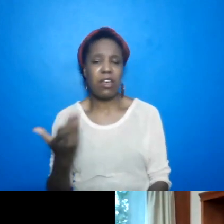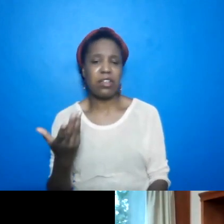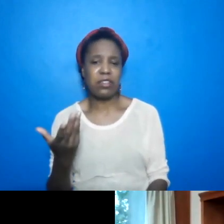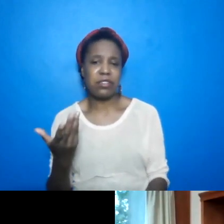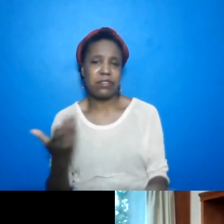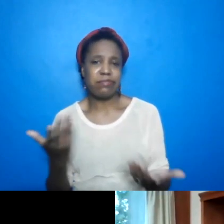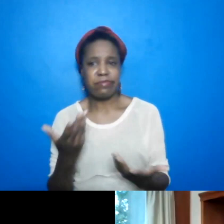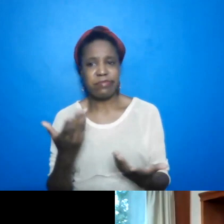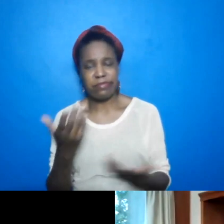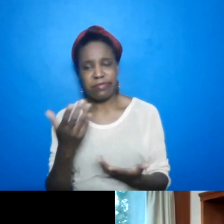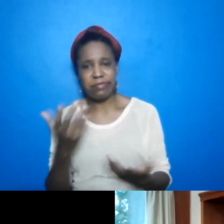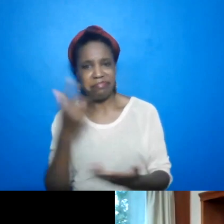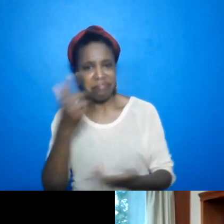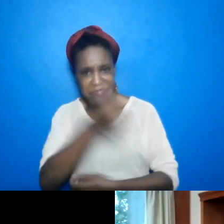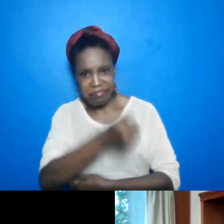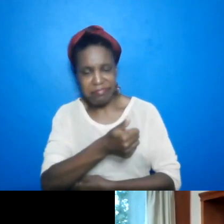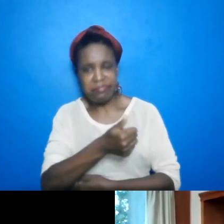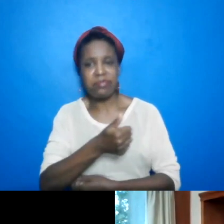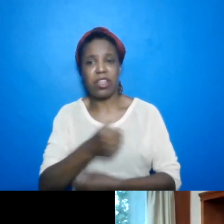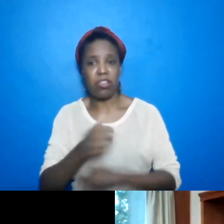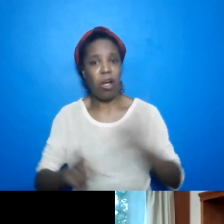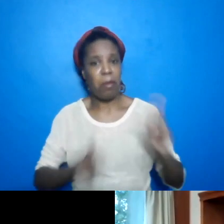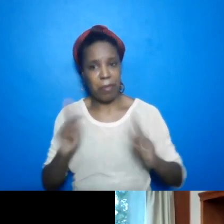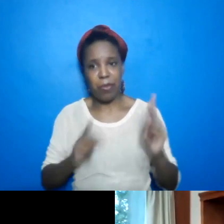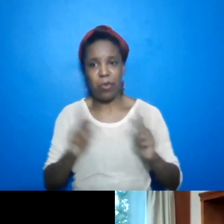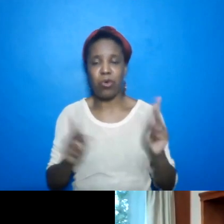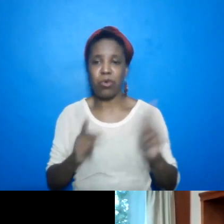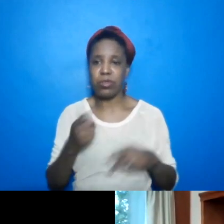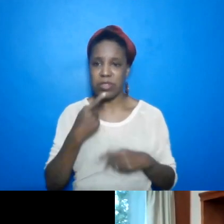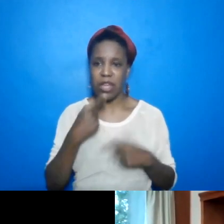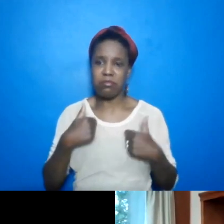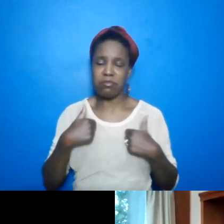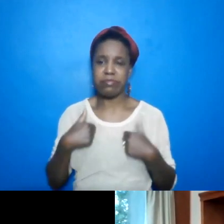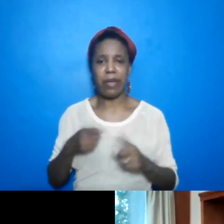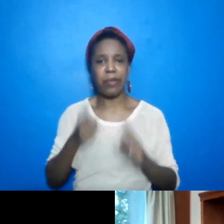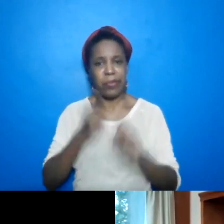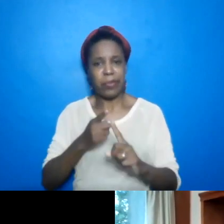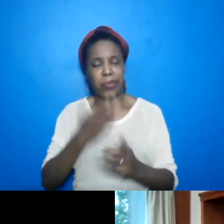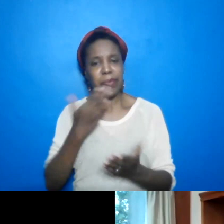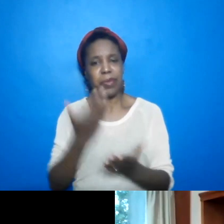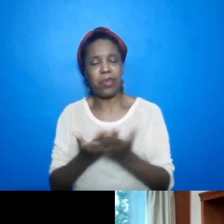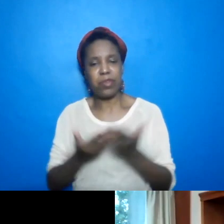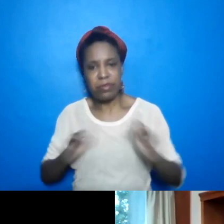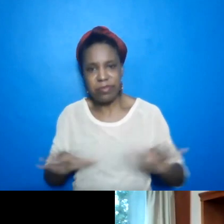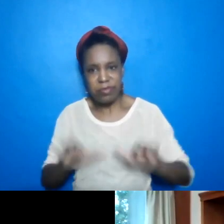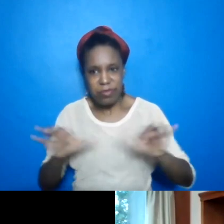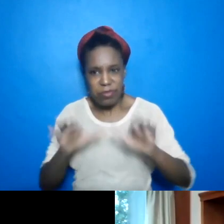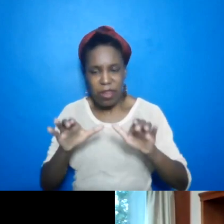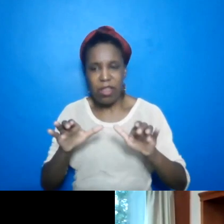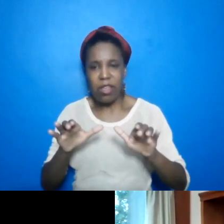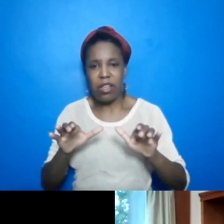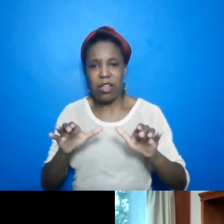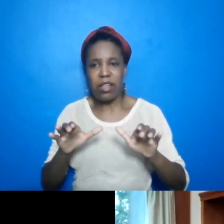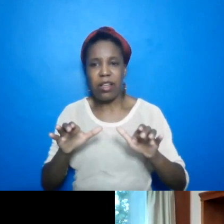who declare themselves, identify themselves to be people of goodwill, who, when they take a look, will